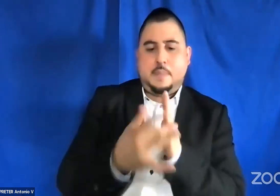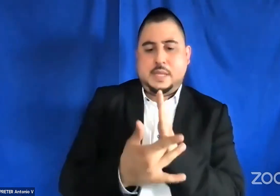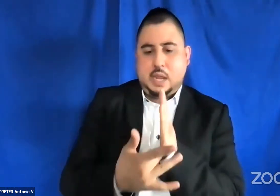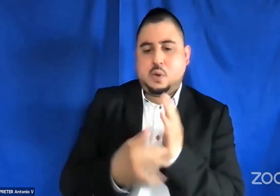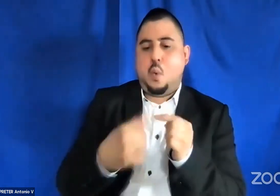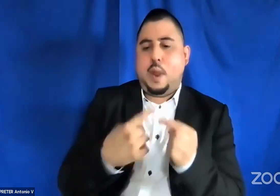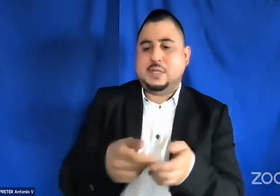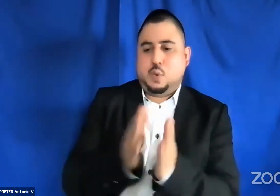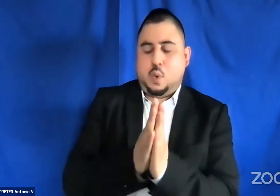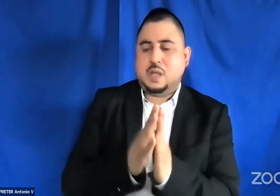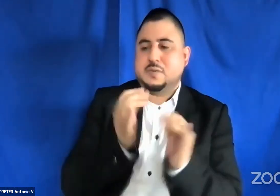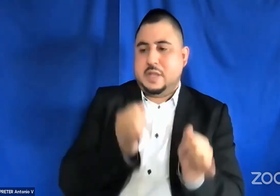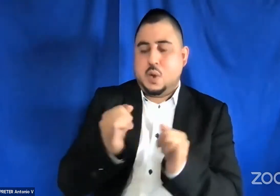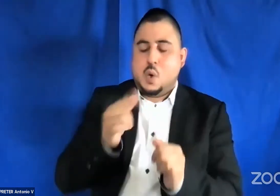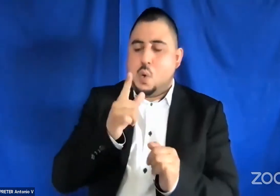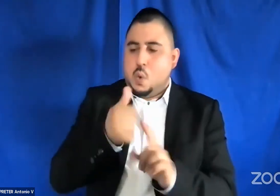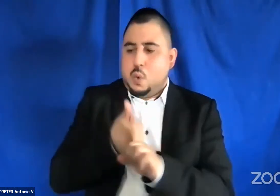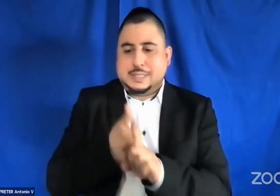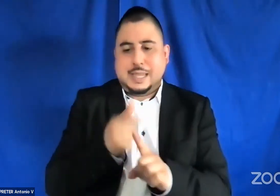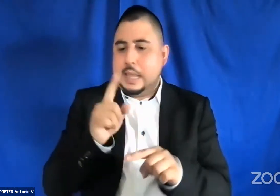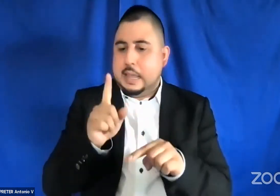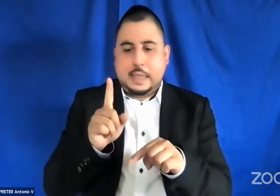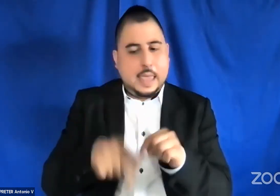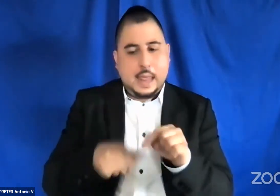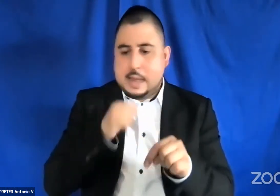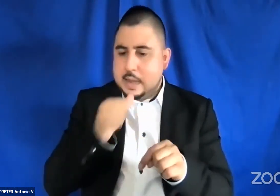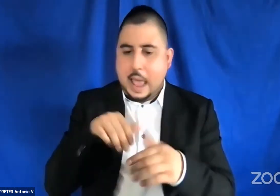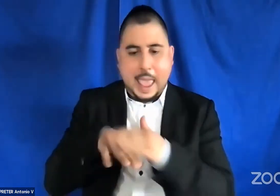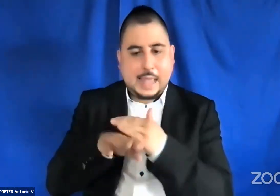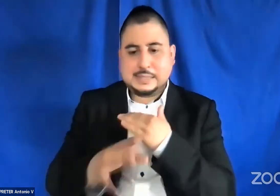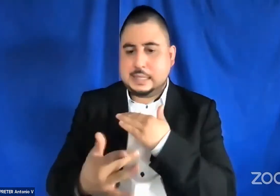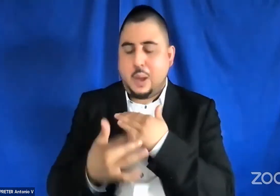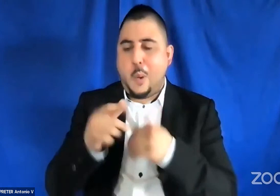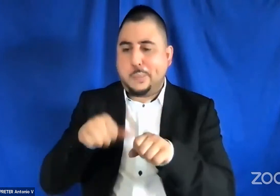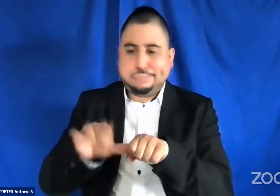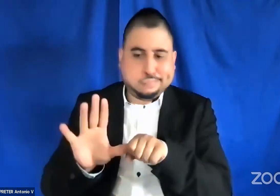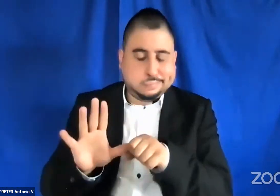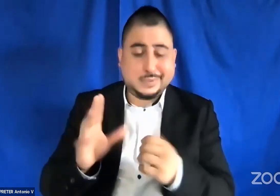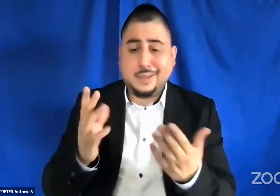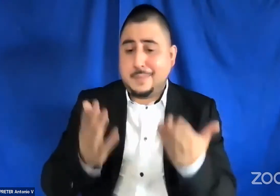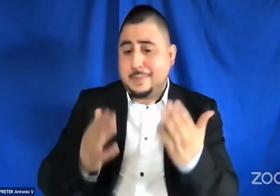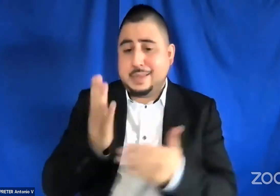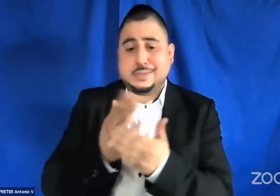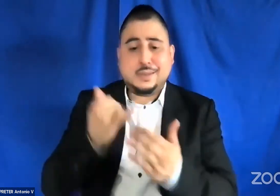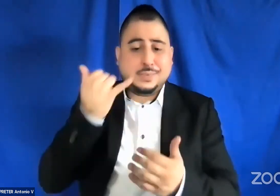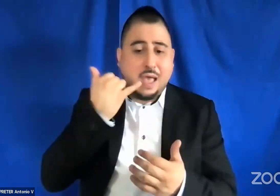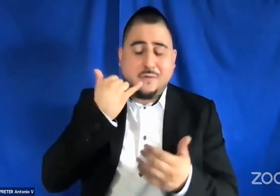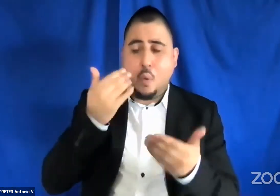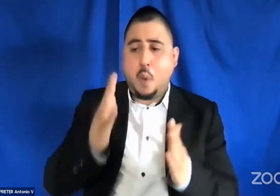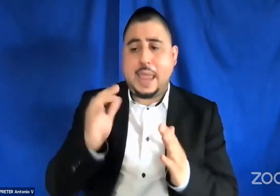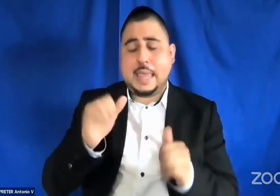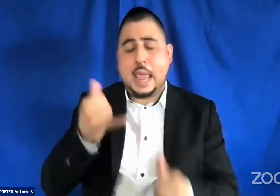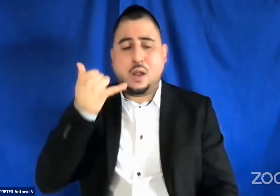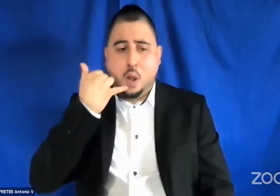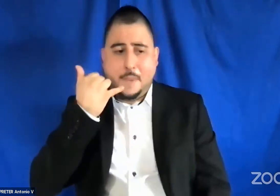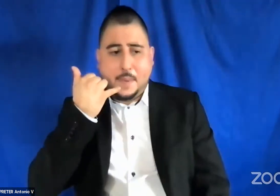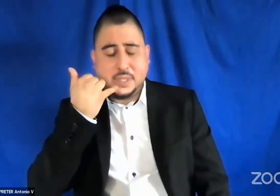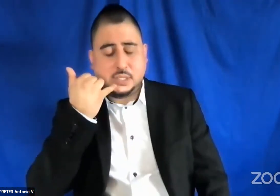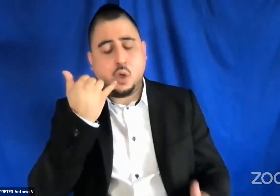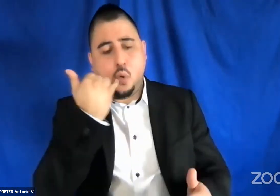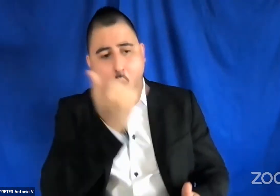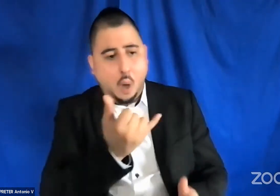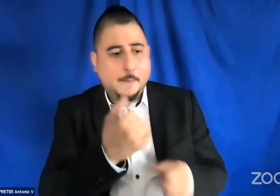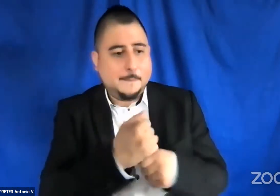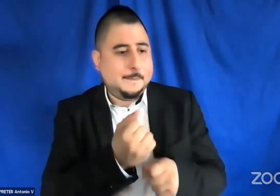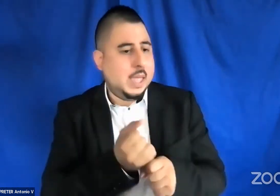For those individuals who are not quite technologically savvy, we still think that there should be some type of telephone means of doing it, right? So that someone could actually call,